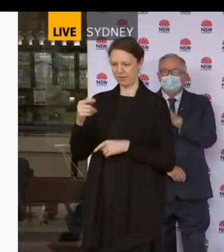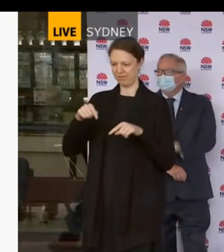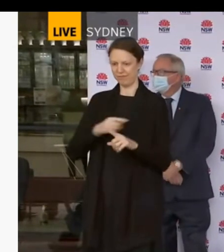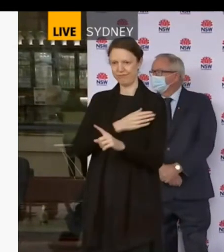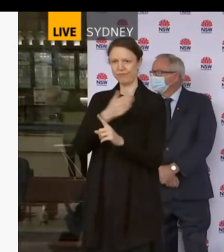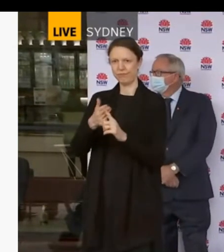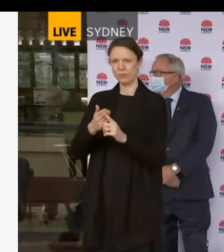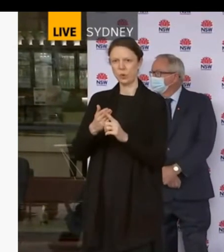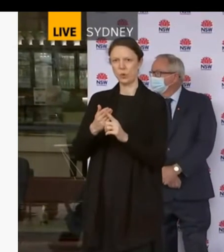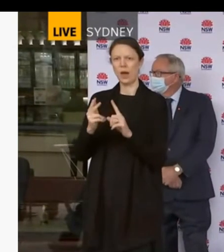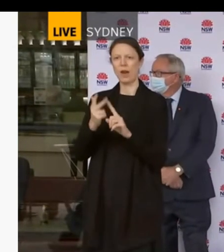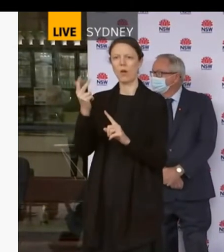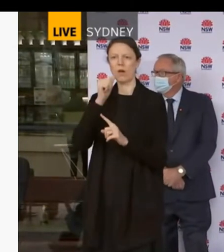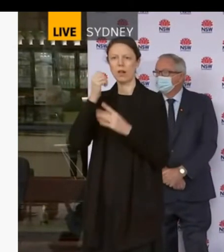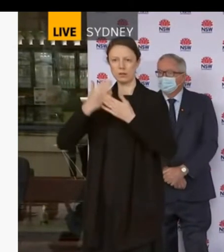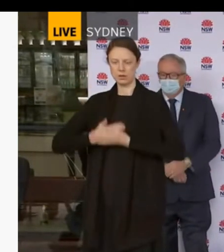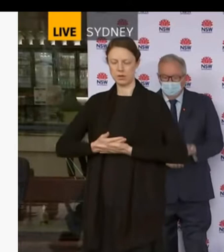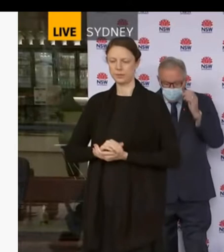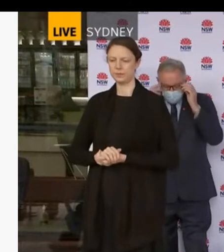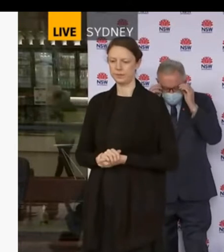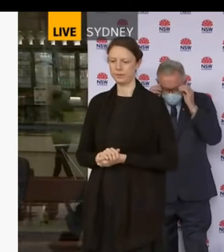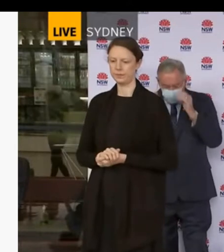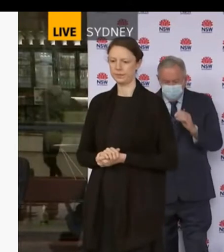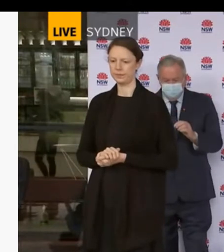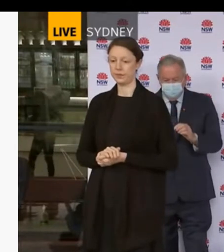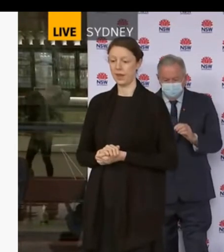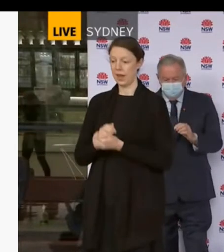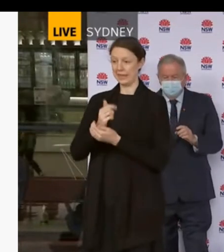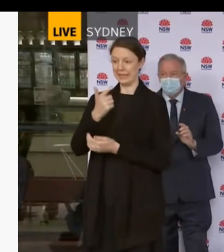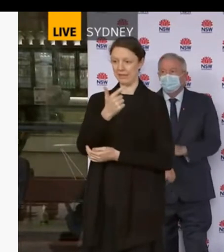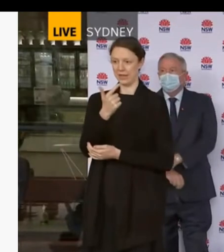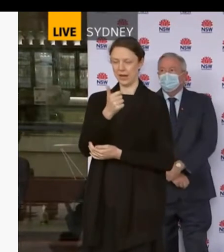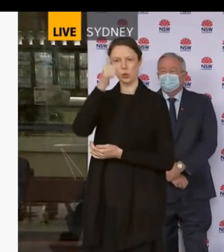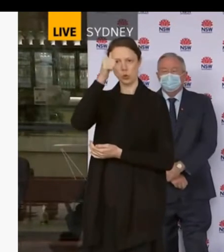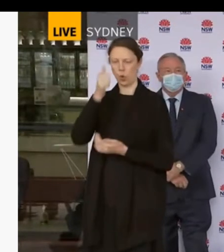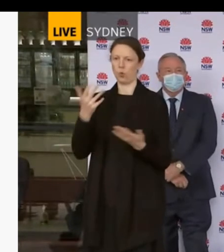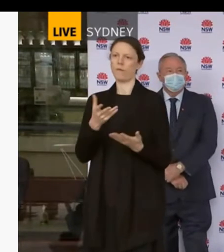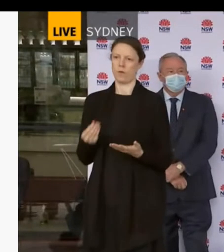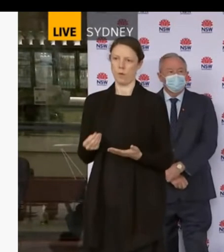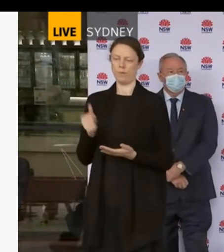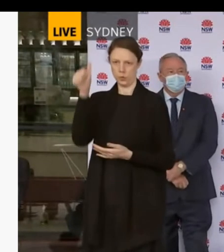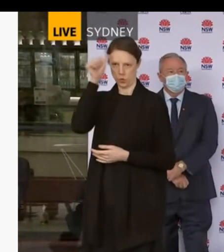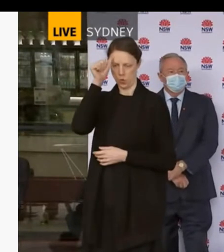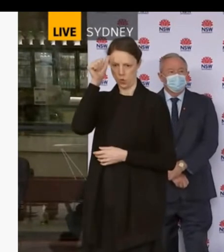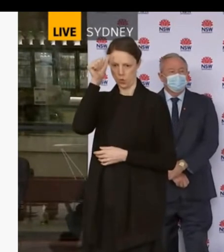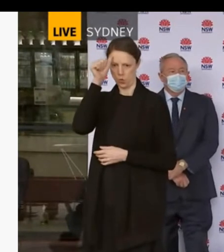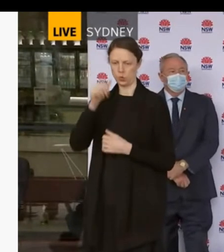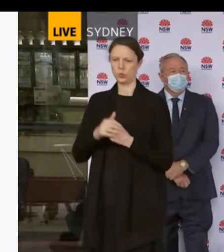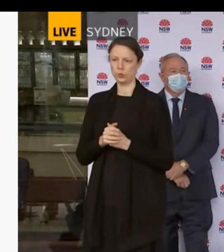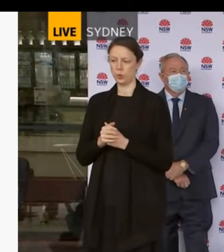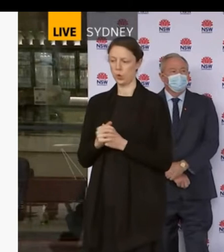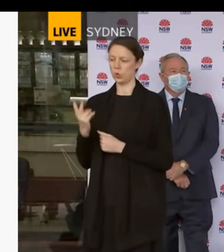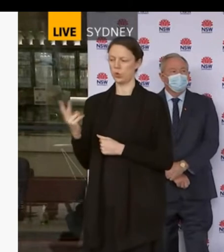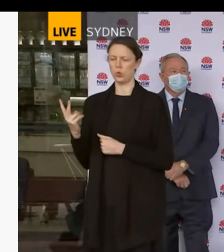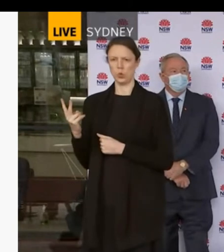hours to 8pm last night. 17 of these cases are linked to previously confirmed cases, and the two cases